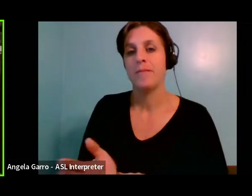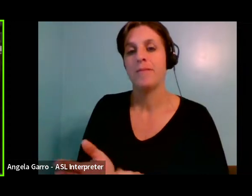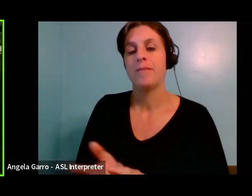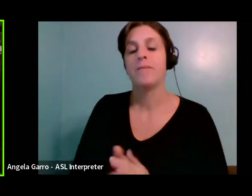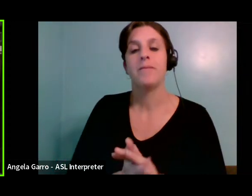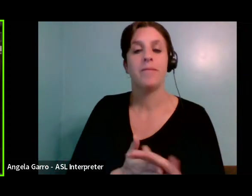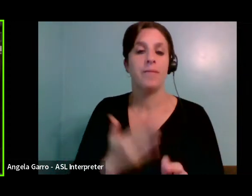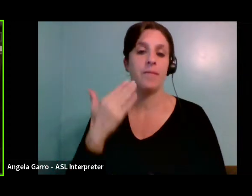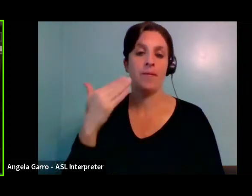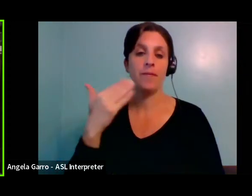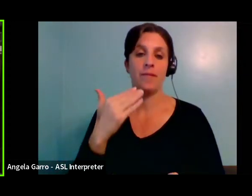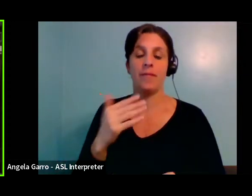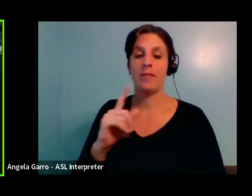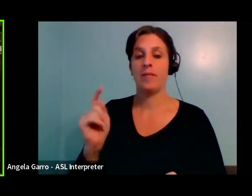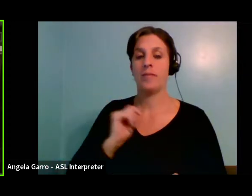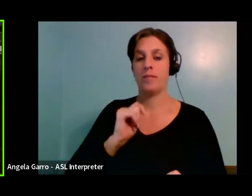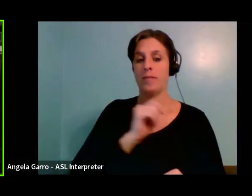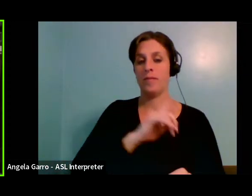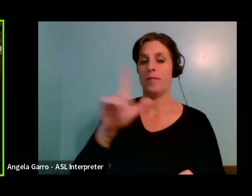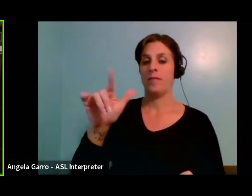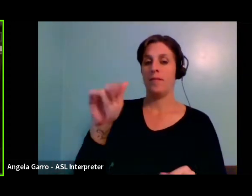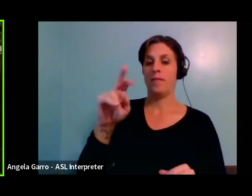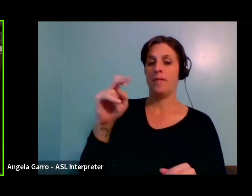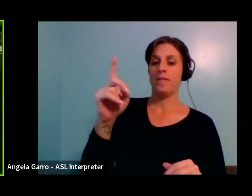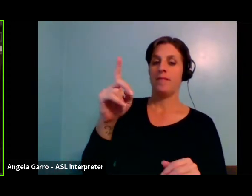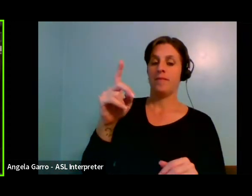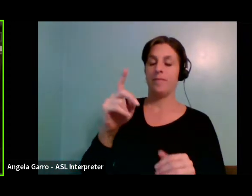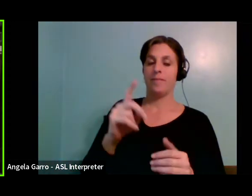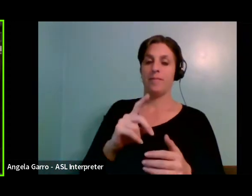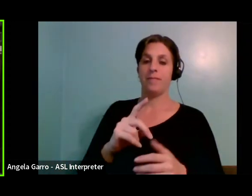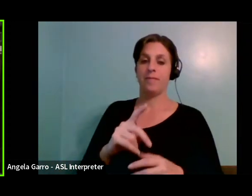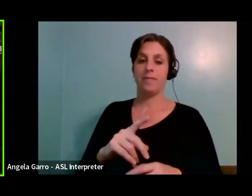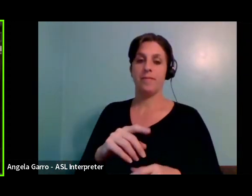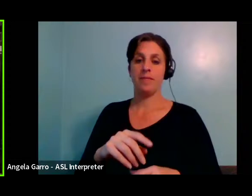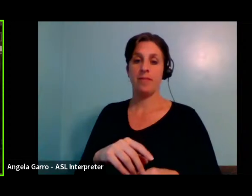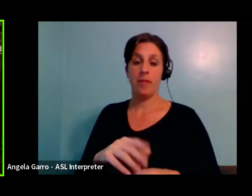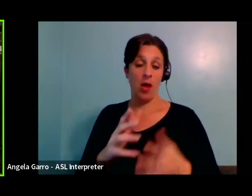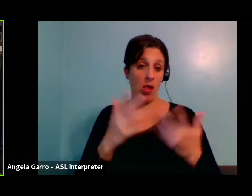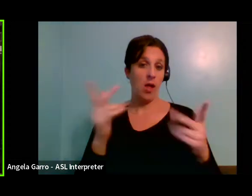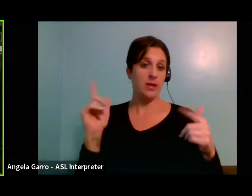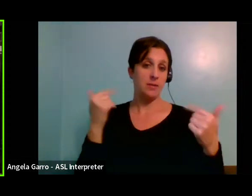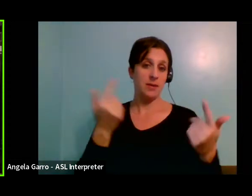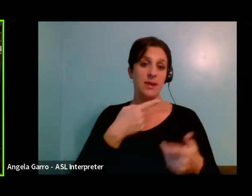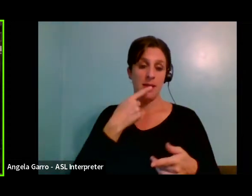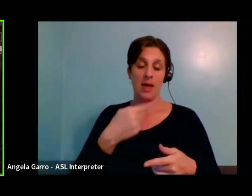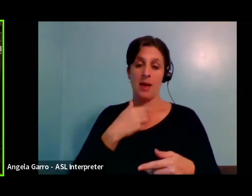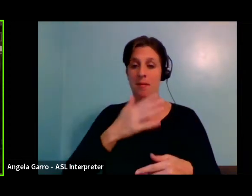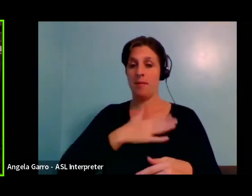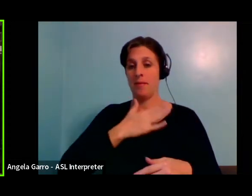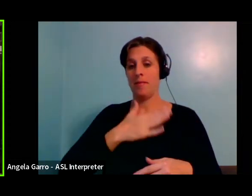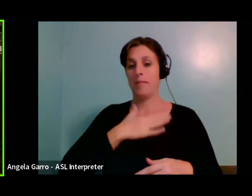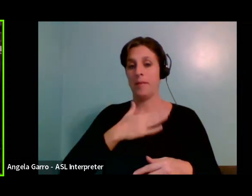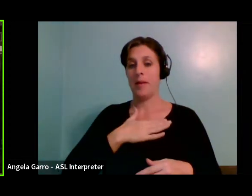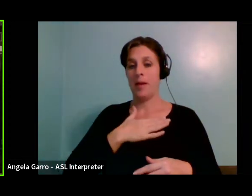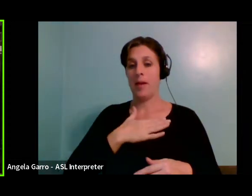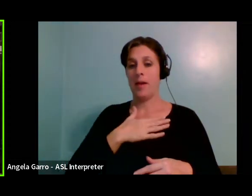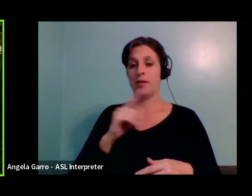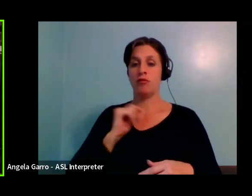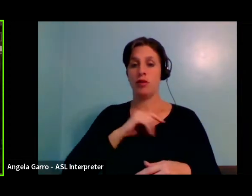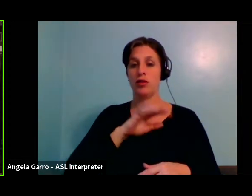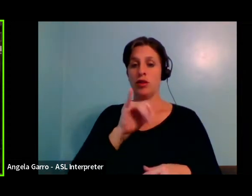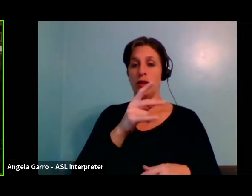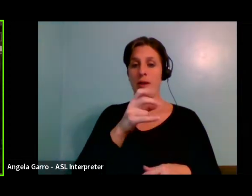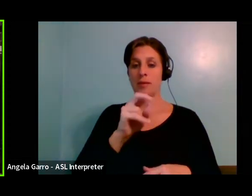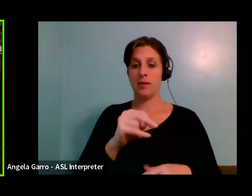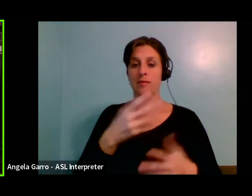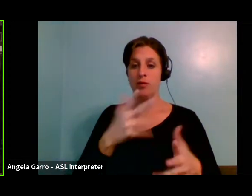Thank you. Trustee Land. Actually, a lot's been said, and I'm glad that Trustee Jacobson brought